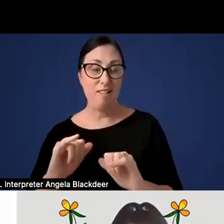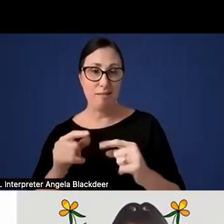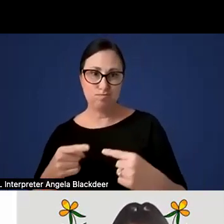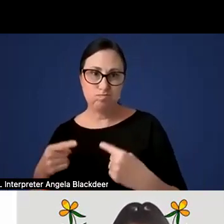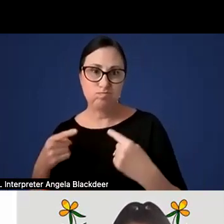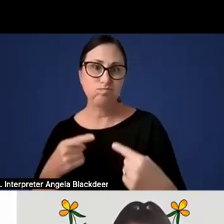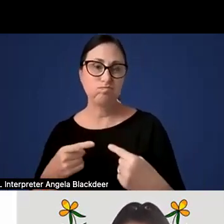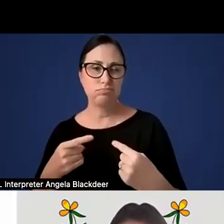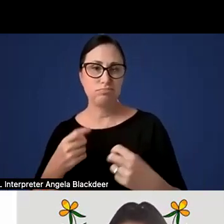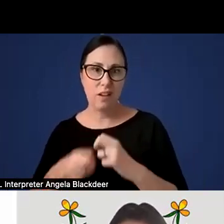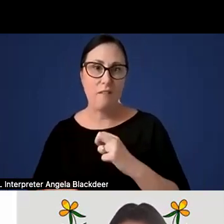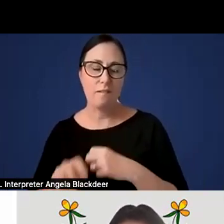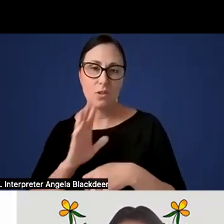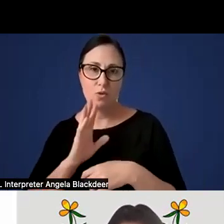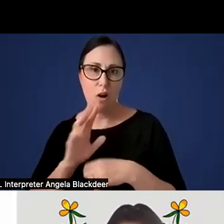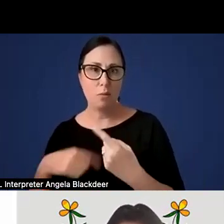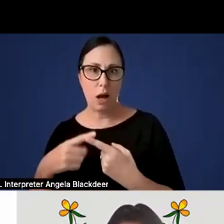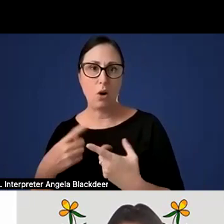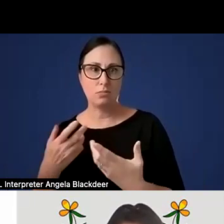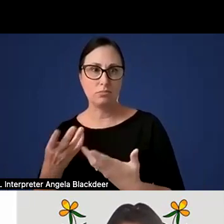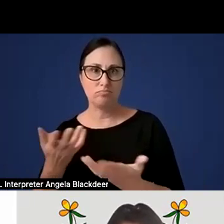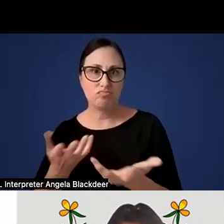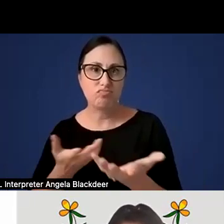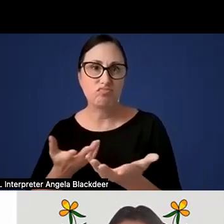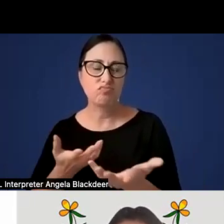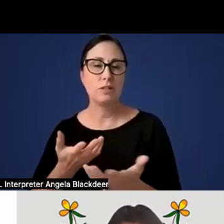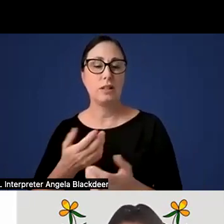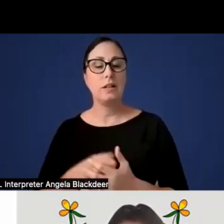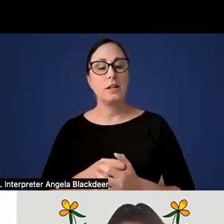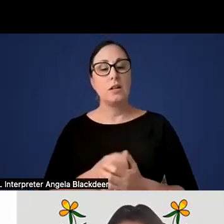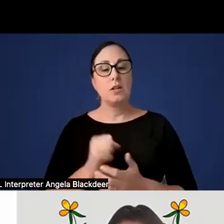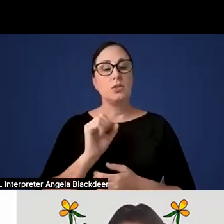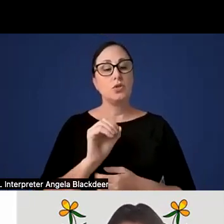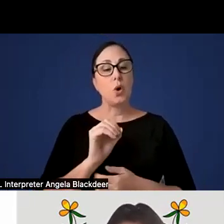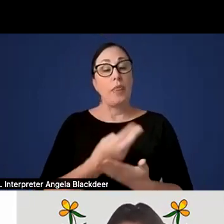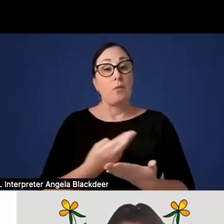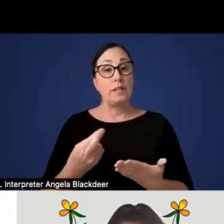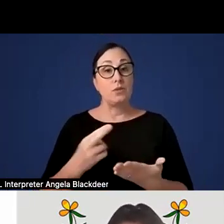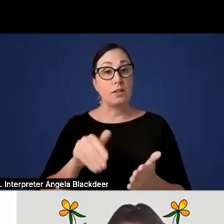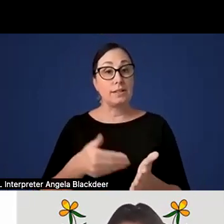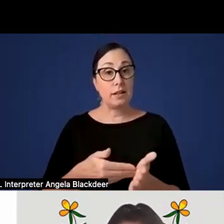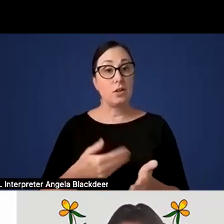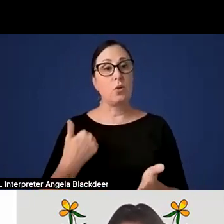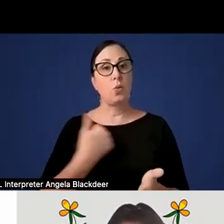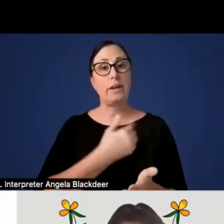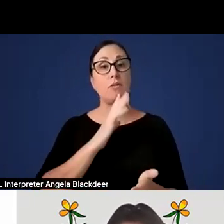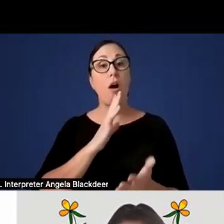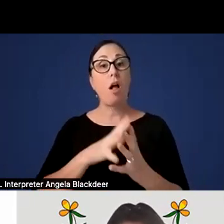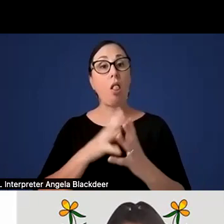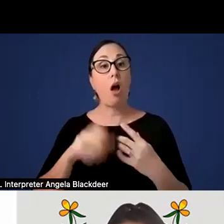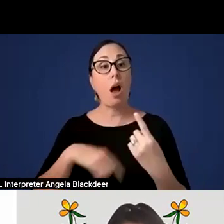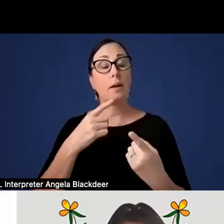find it difficult to talk about. So at the Resource Center, we talk a lot about being well